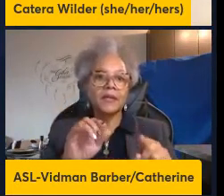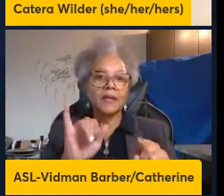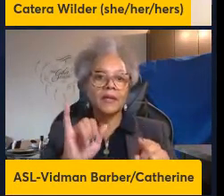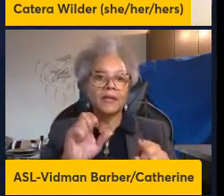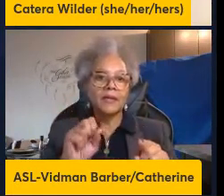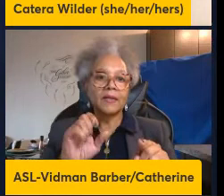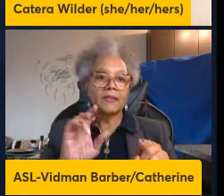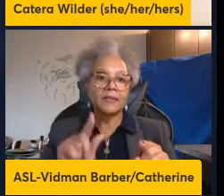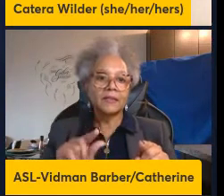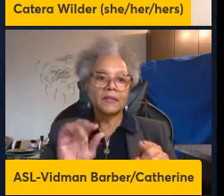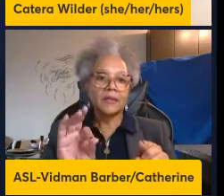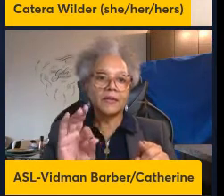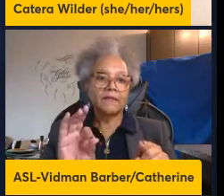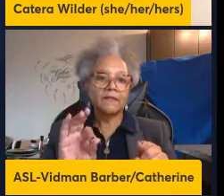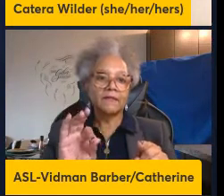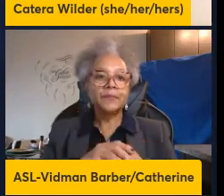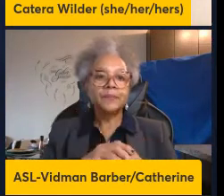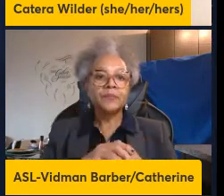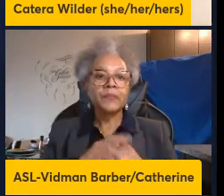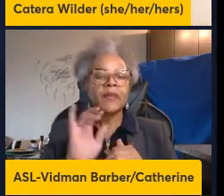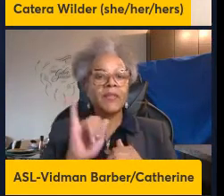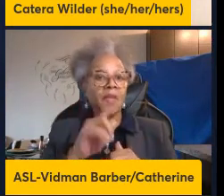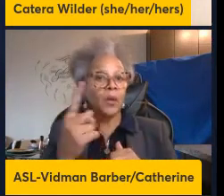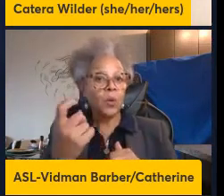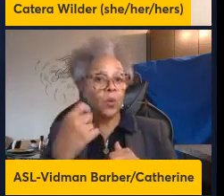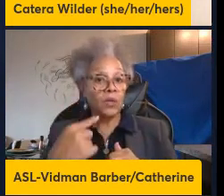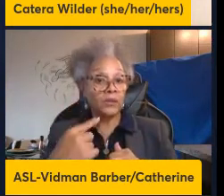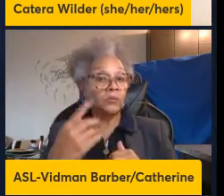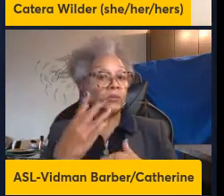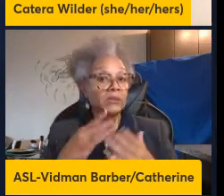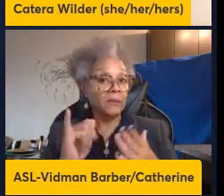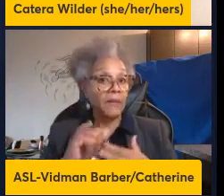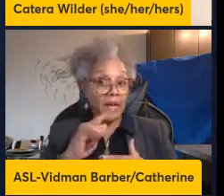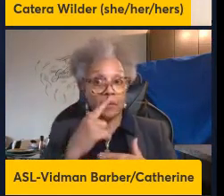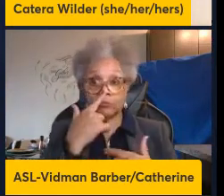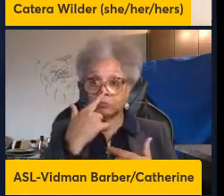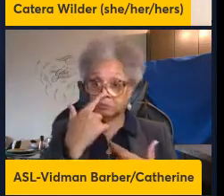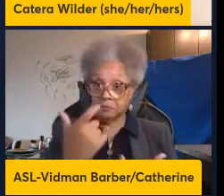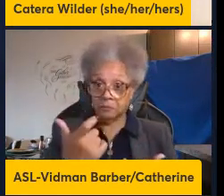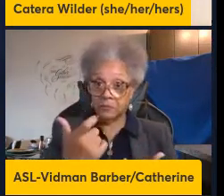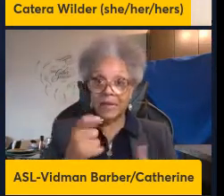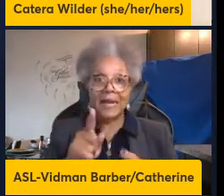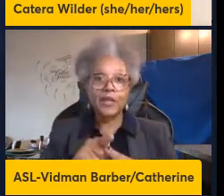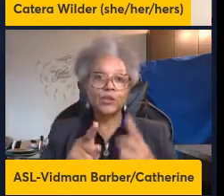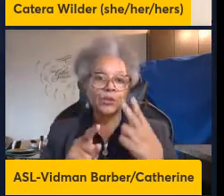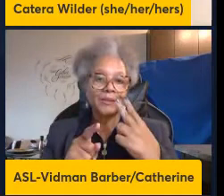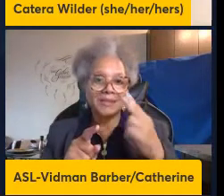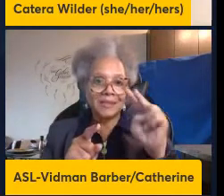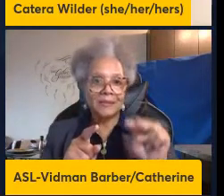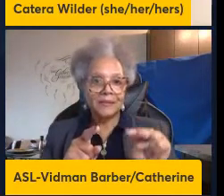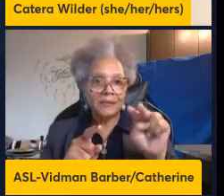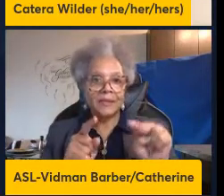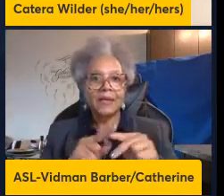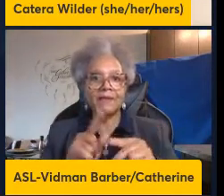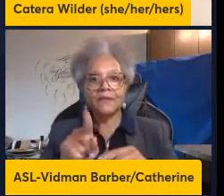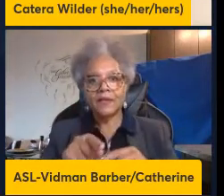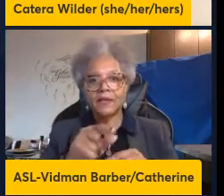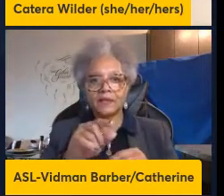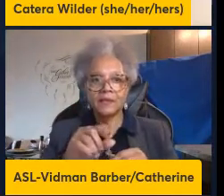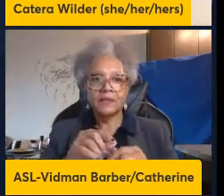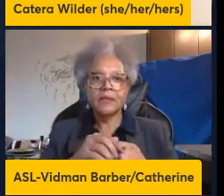pathway. And so this question was definitely something I was interested in, because as you can see in this cartoon here,